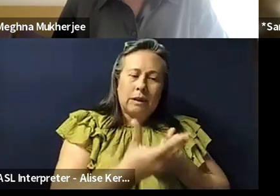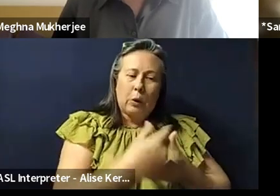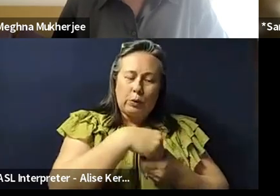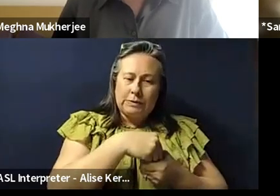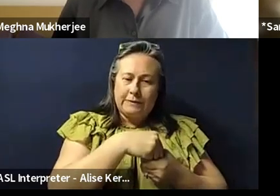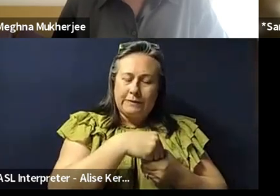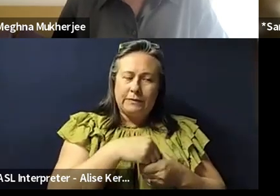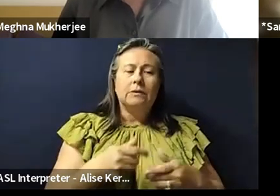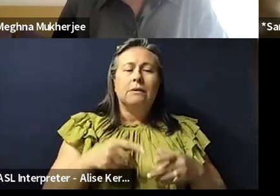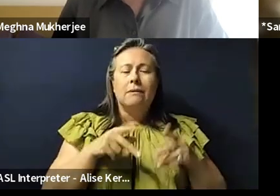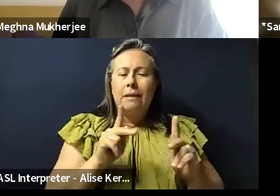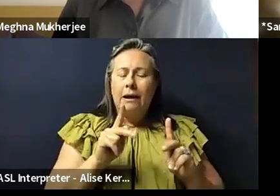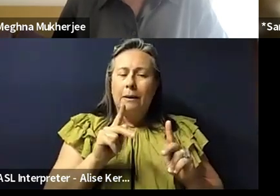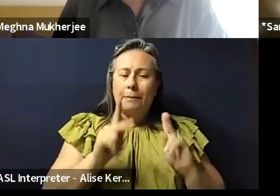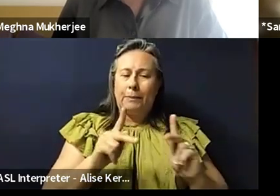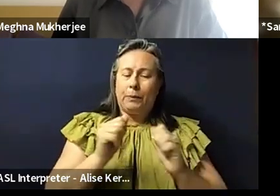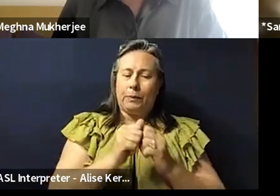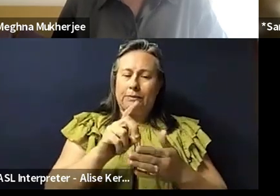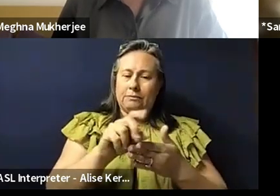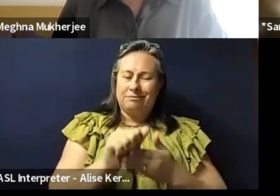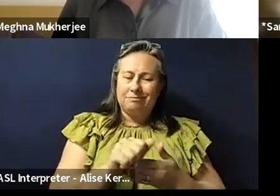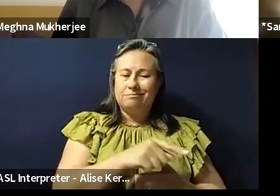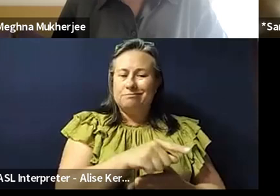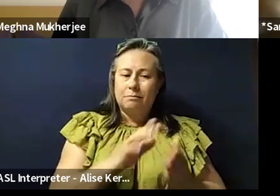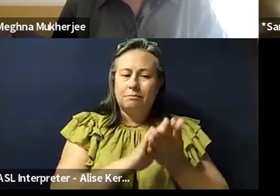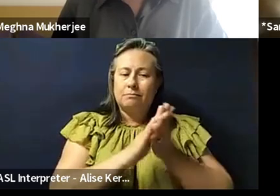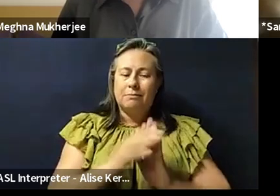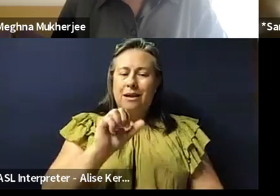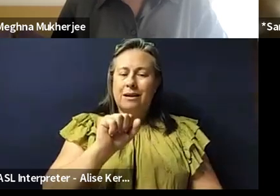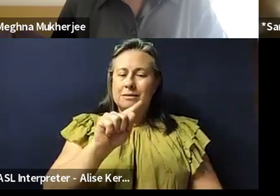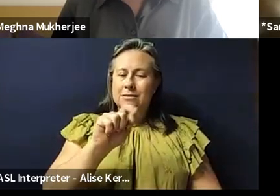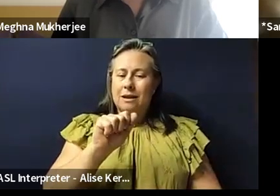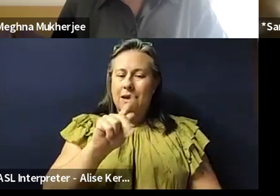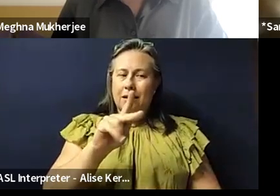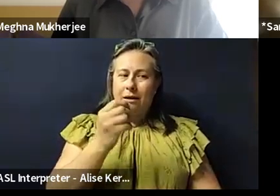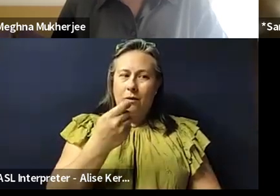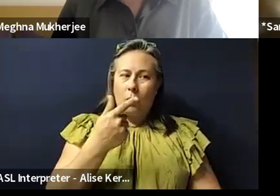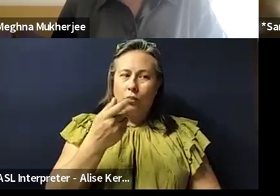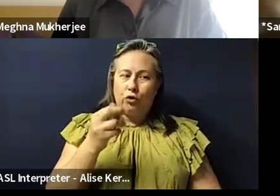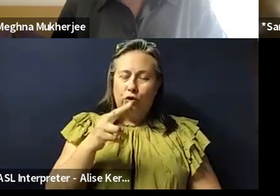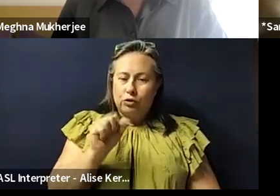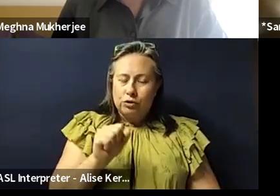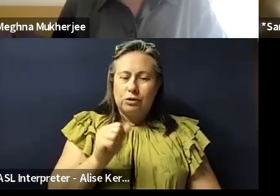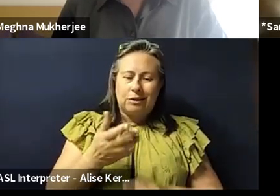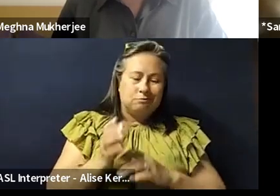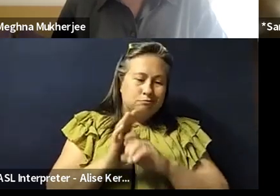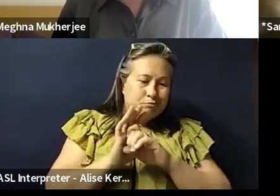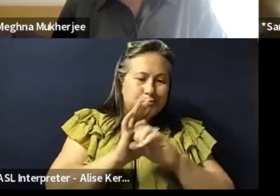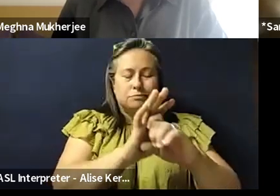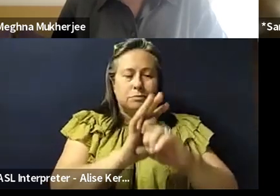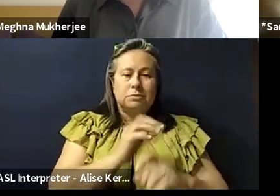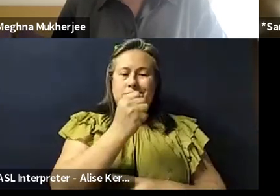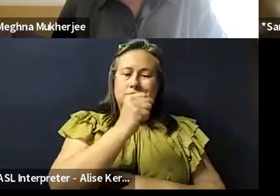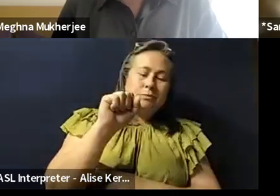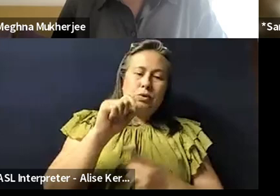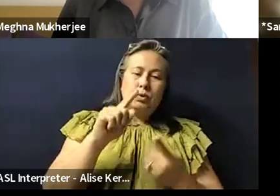for people with disabilities to have stakeholders and kind of push back on these very ableist systems? And Rebecca, it's for you,